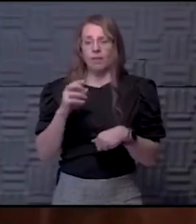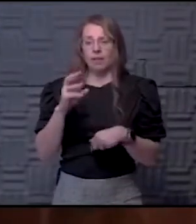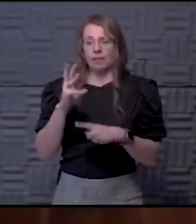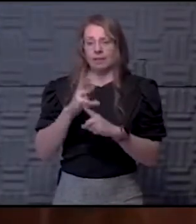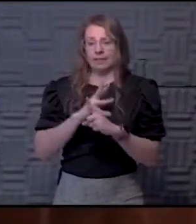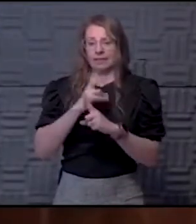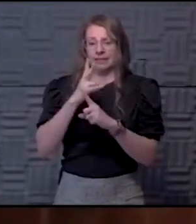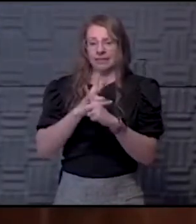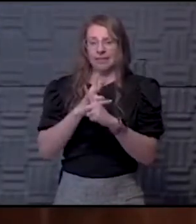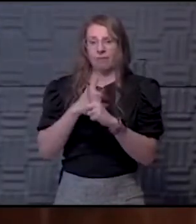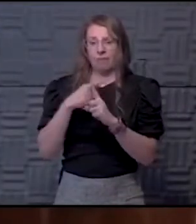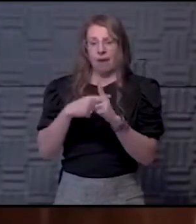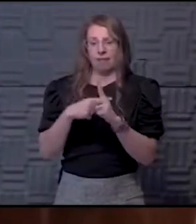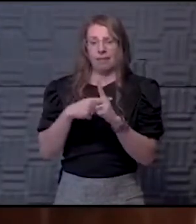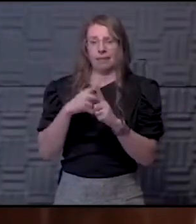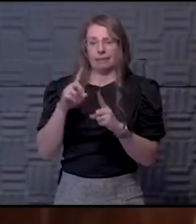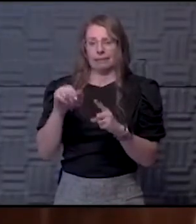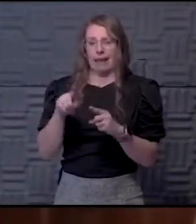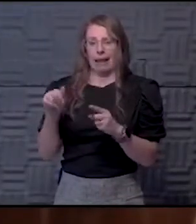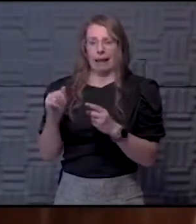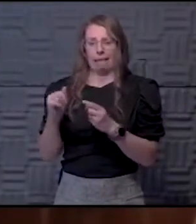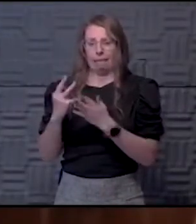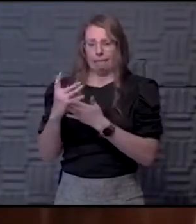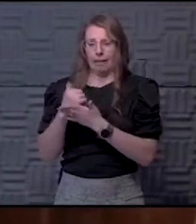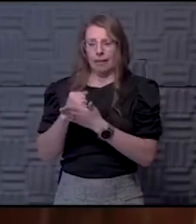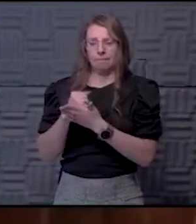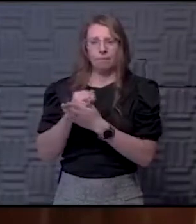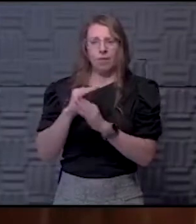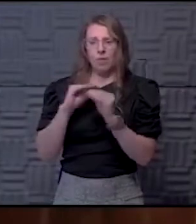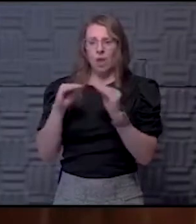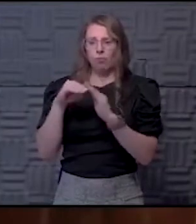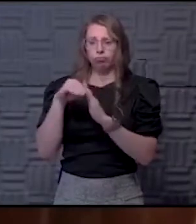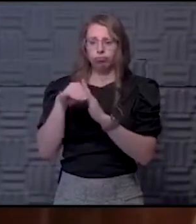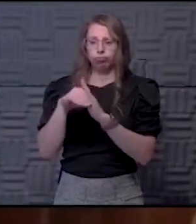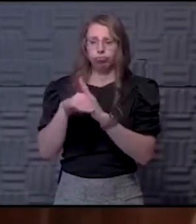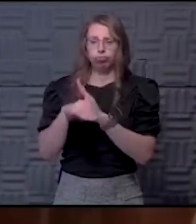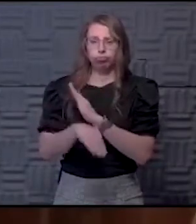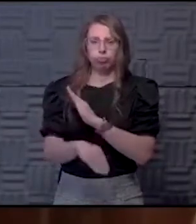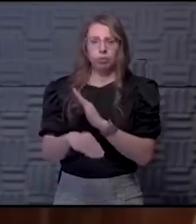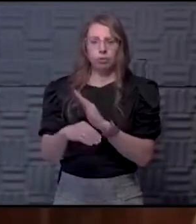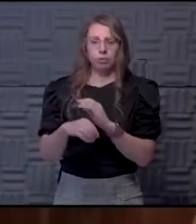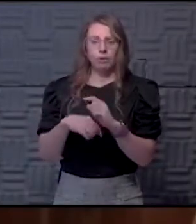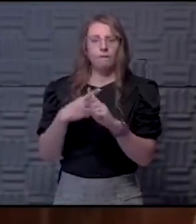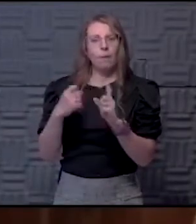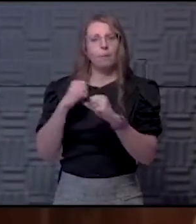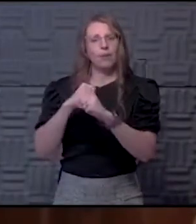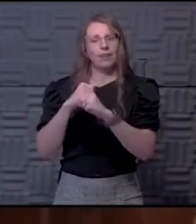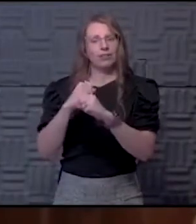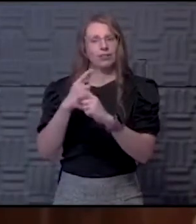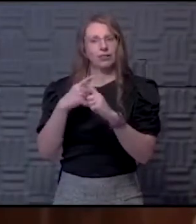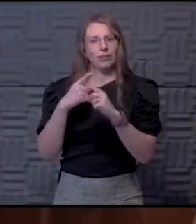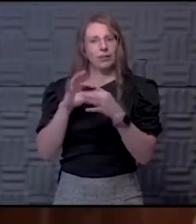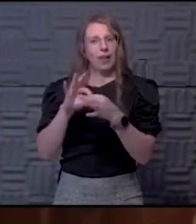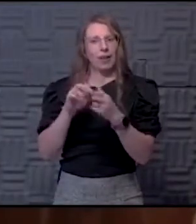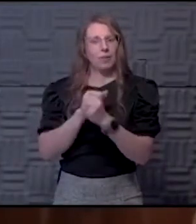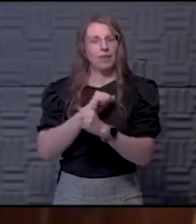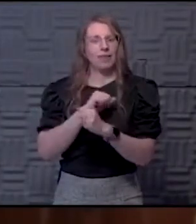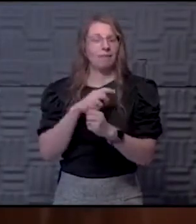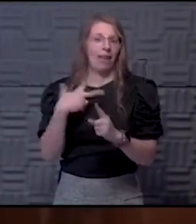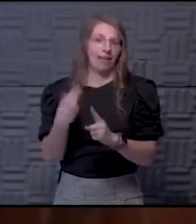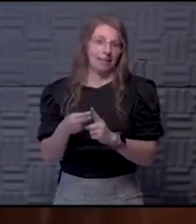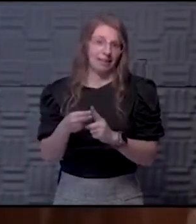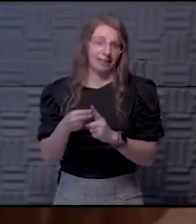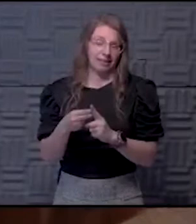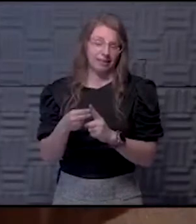month data yet showing no diminution in protection related to the vaccine. So